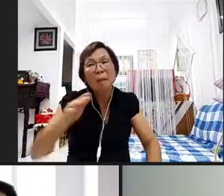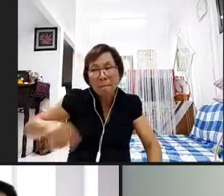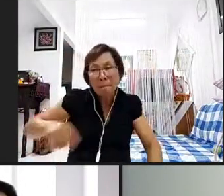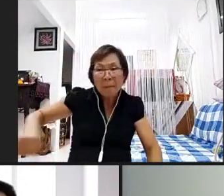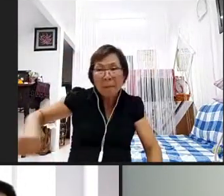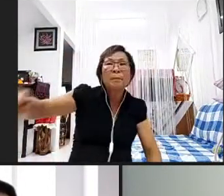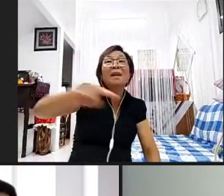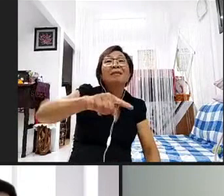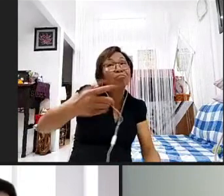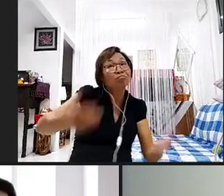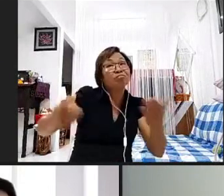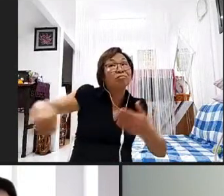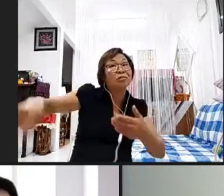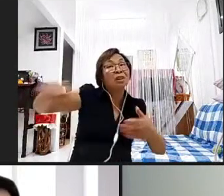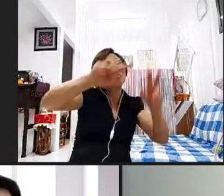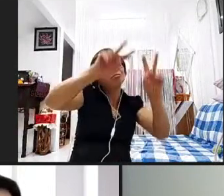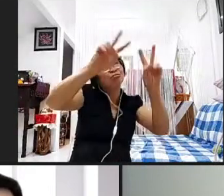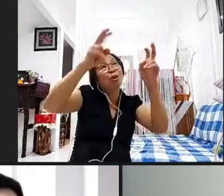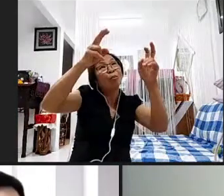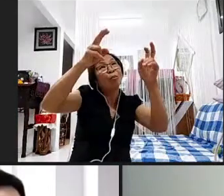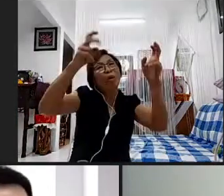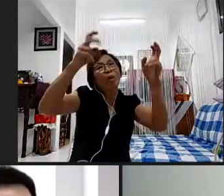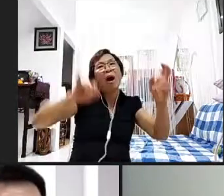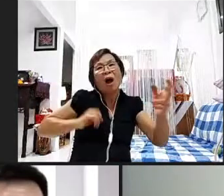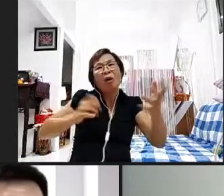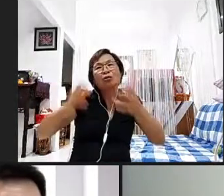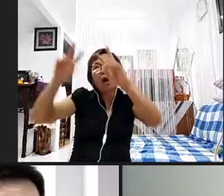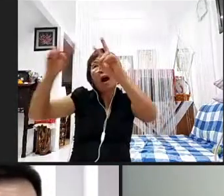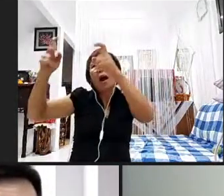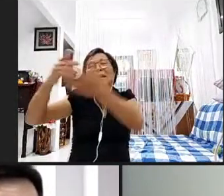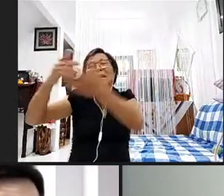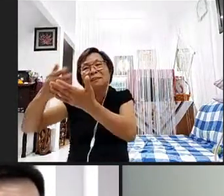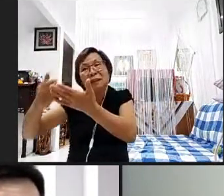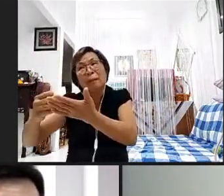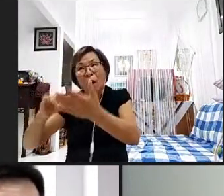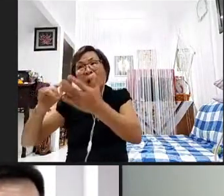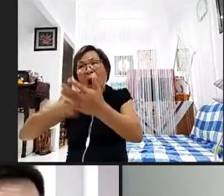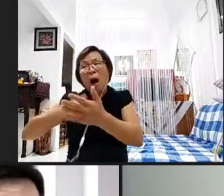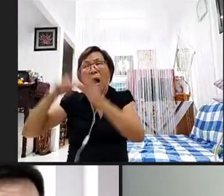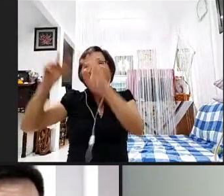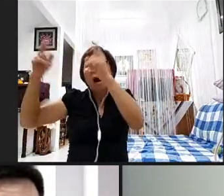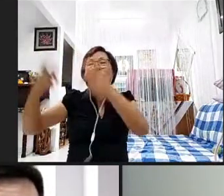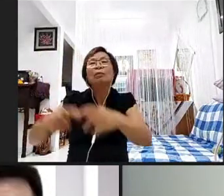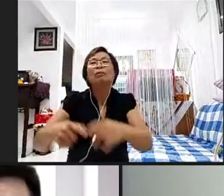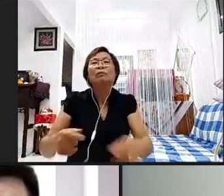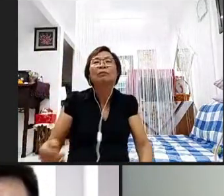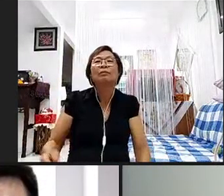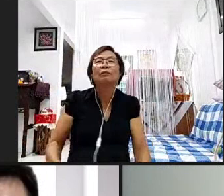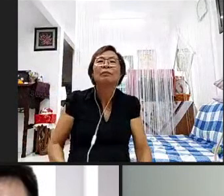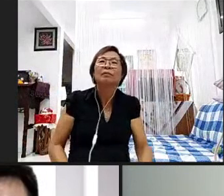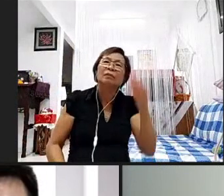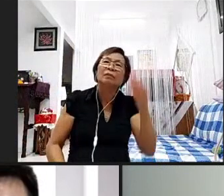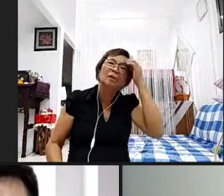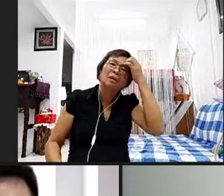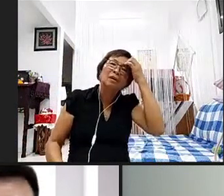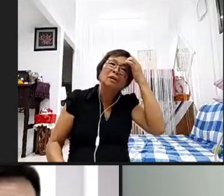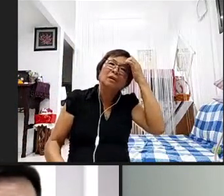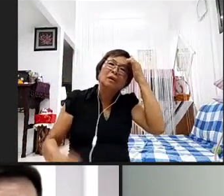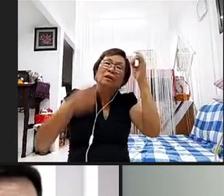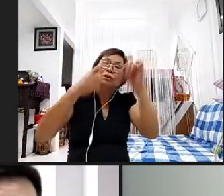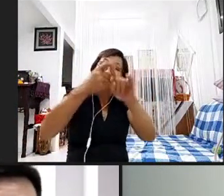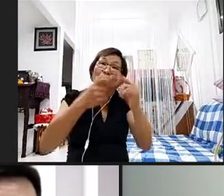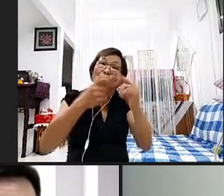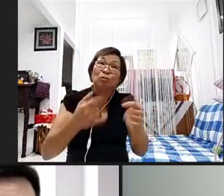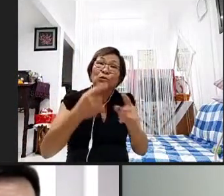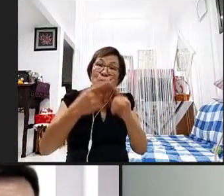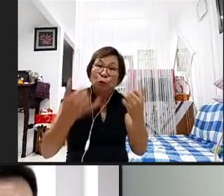highlight some of the topics. I will also highlight some that we can take on from today's medical dialogue